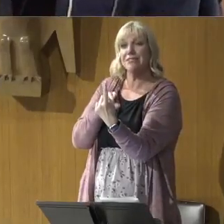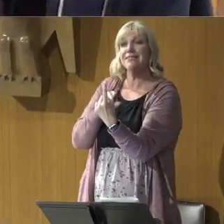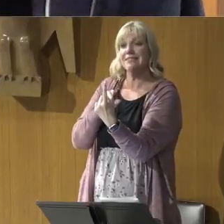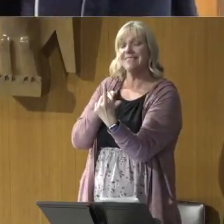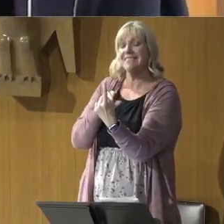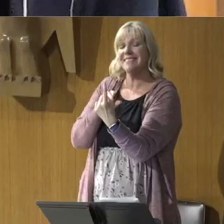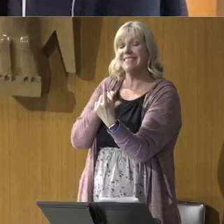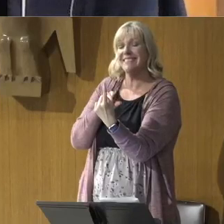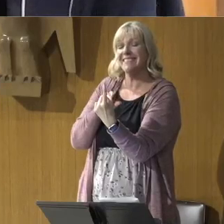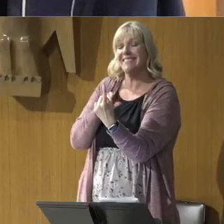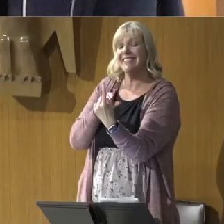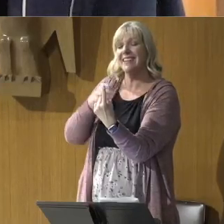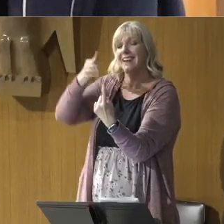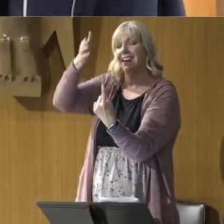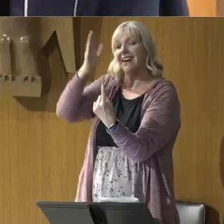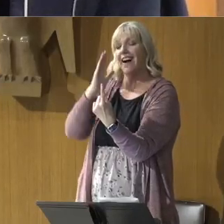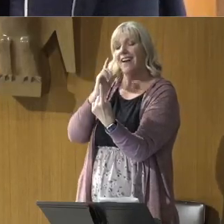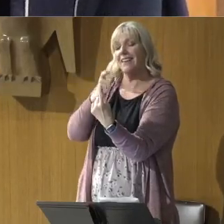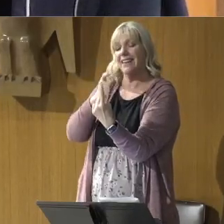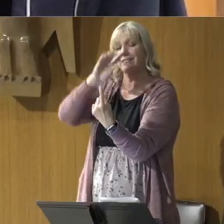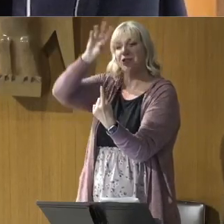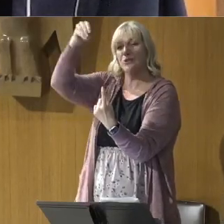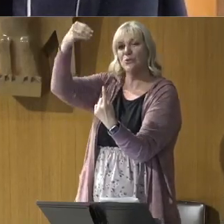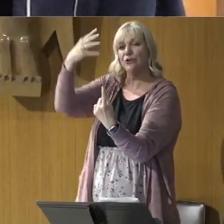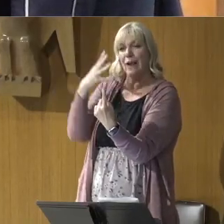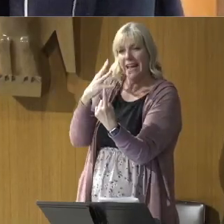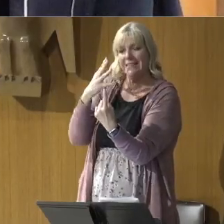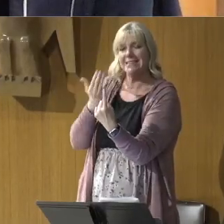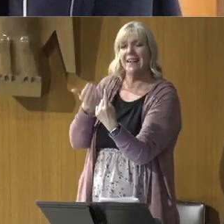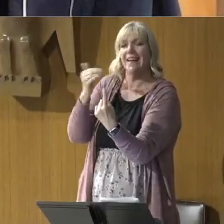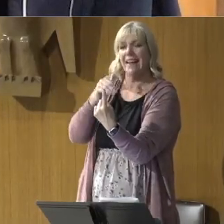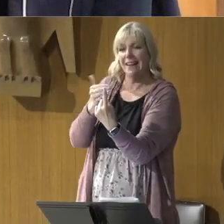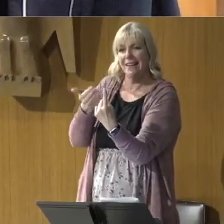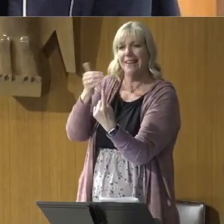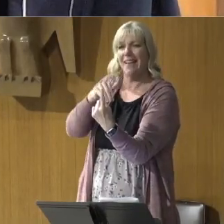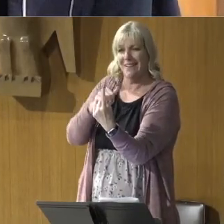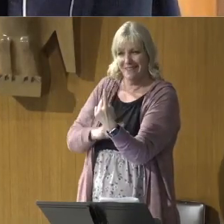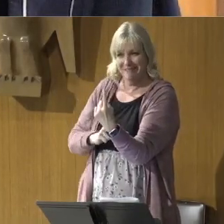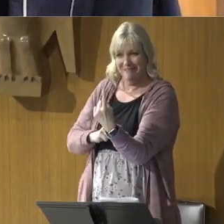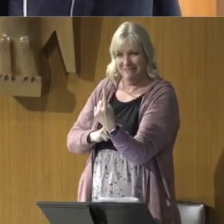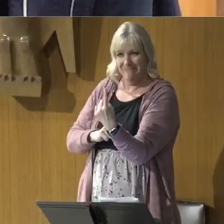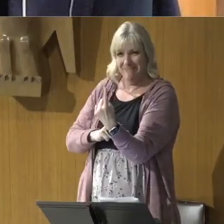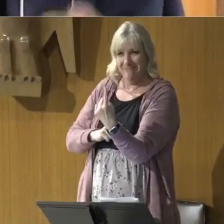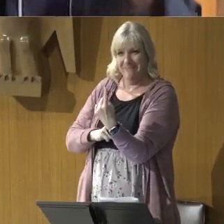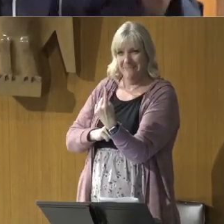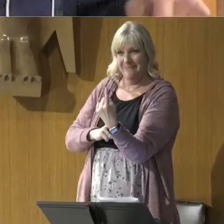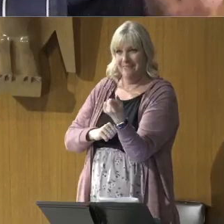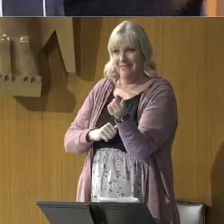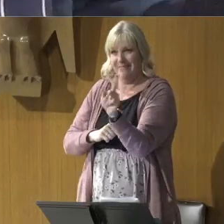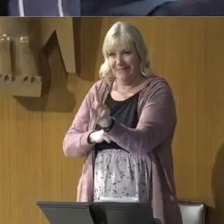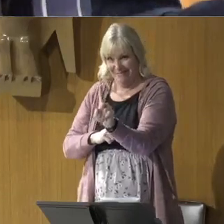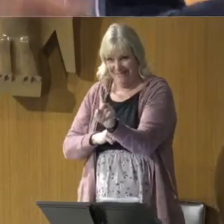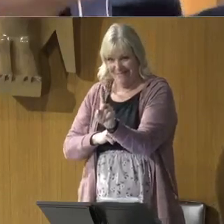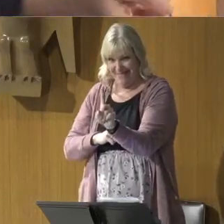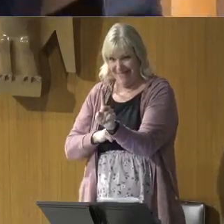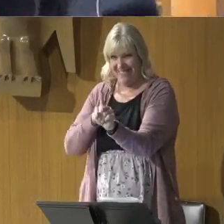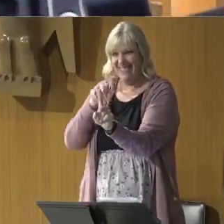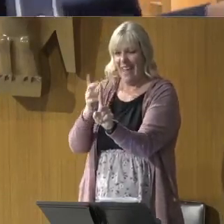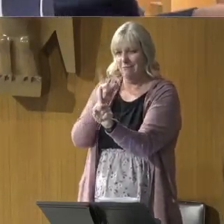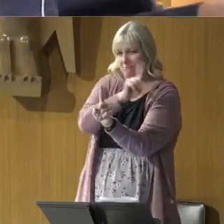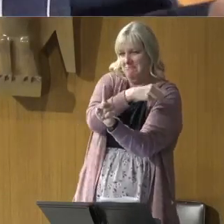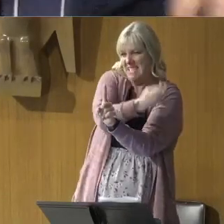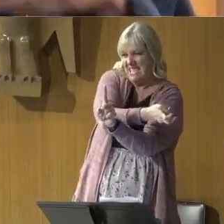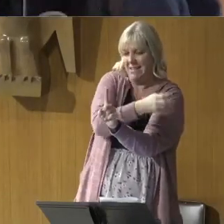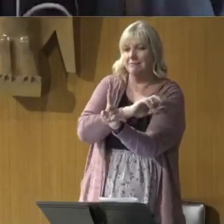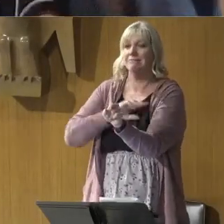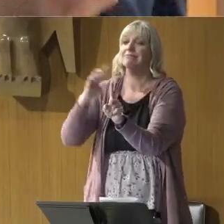the same word God gives you grace upon grace. First person is going to sit down second